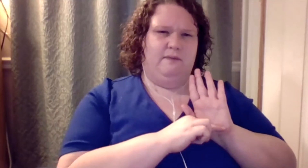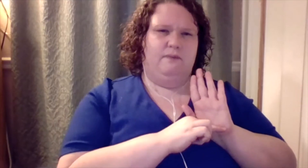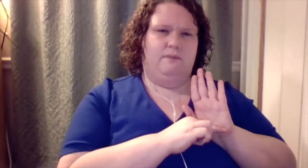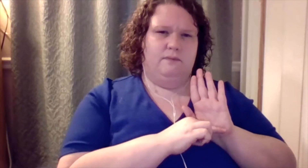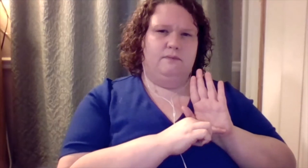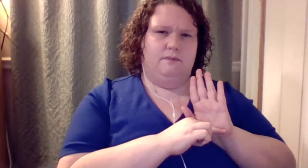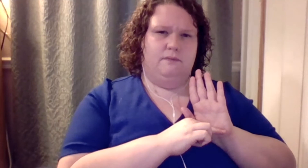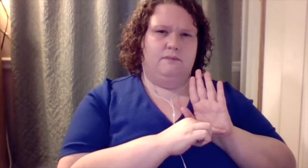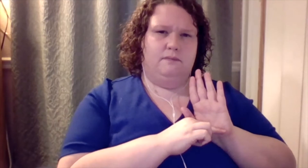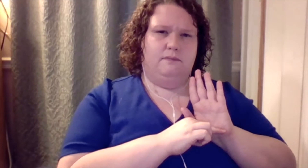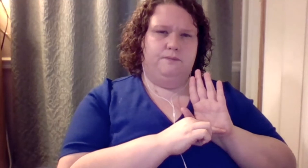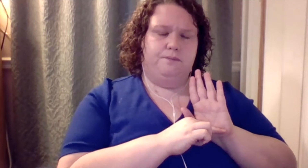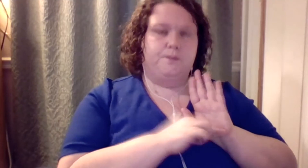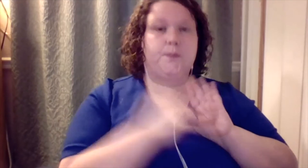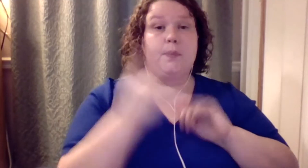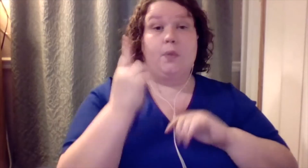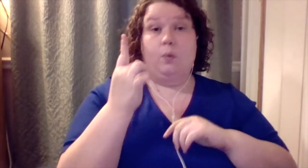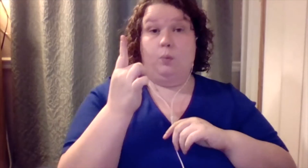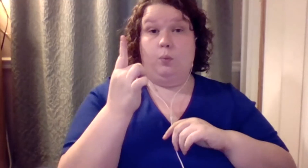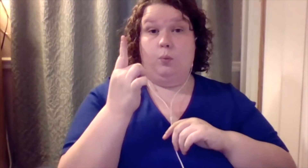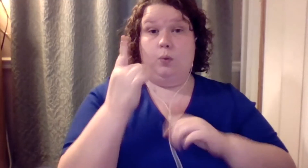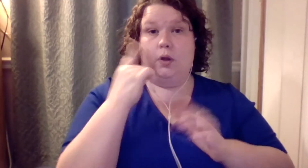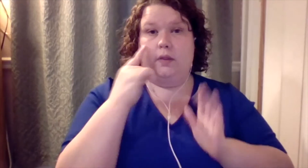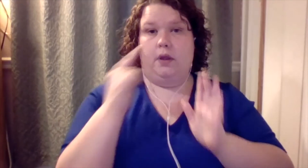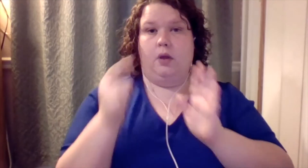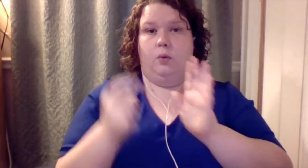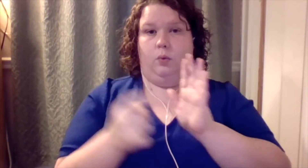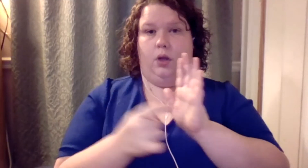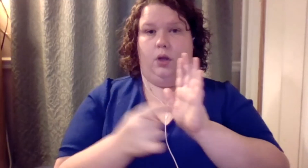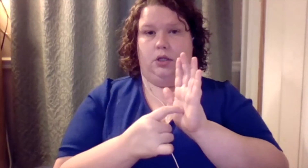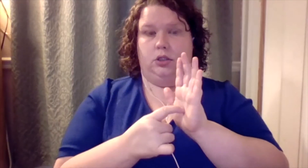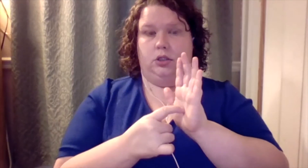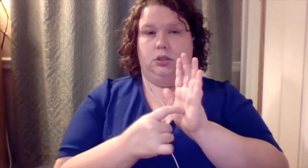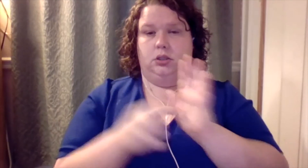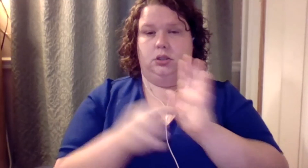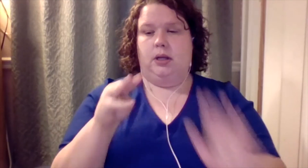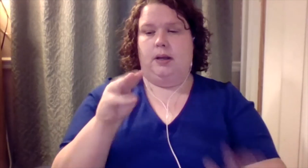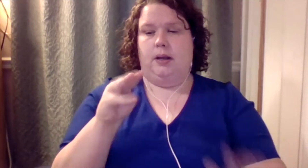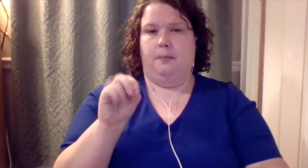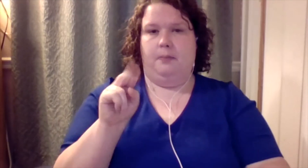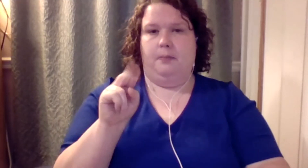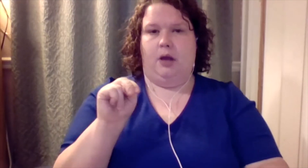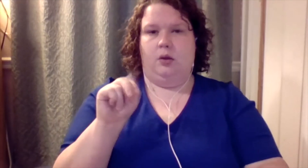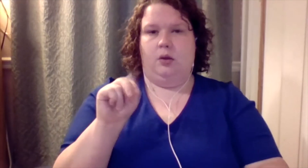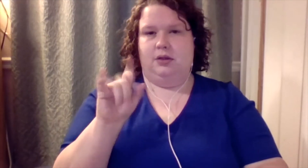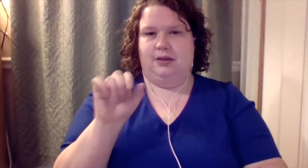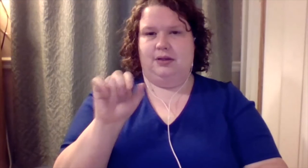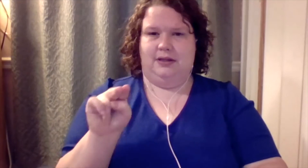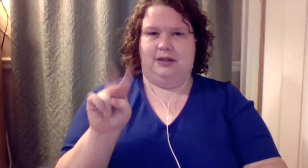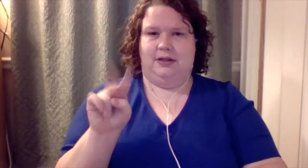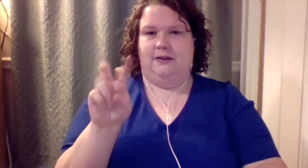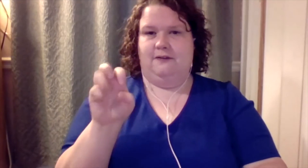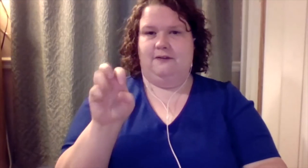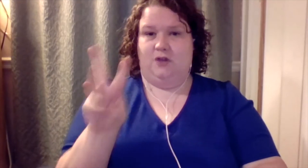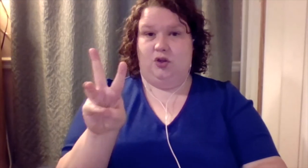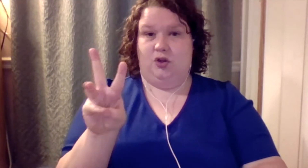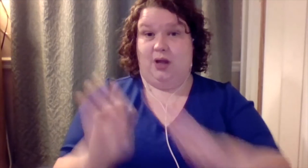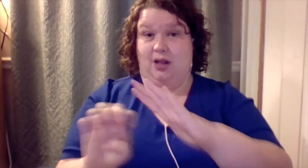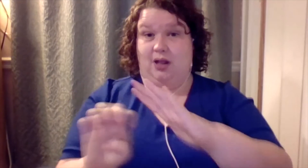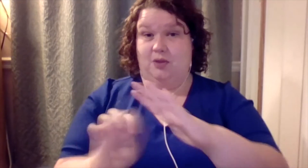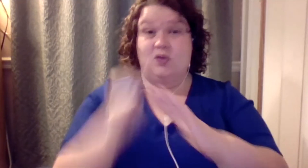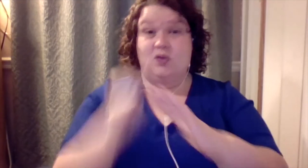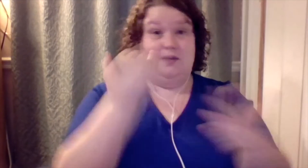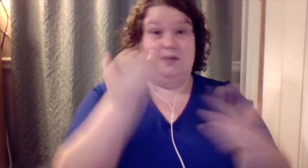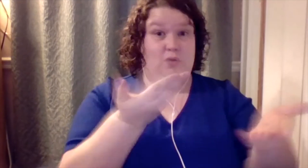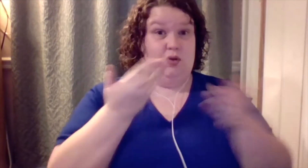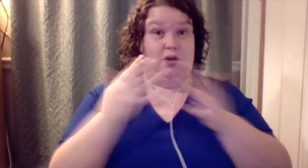thing I recognize to Mountain View Elementary. If you all were proposing to me that we were going to demolish Mountain View and